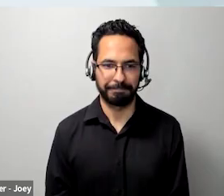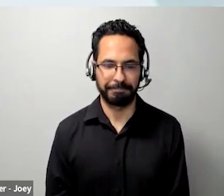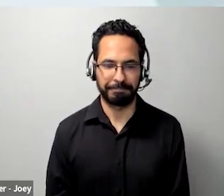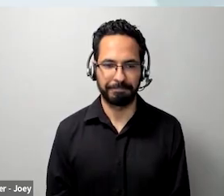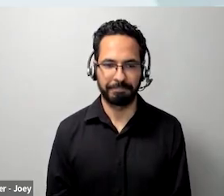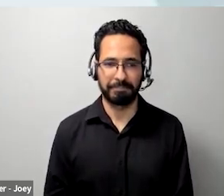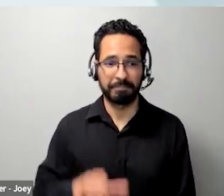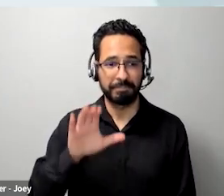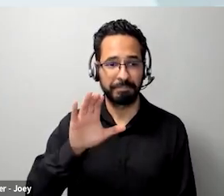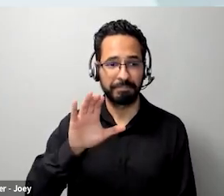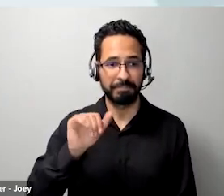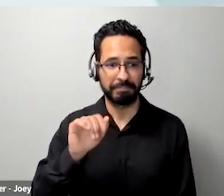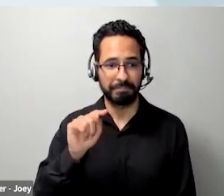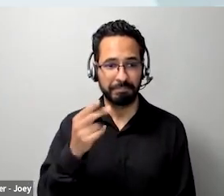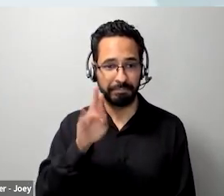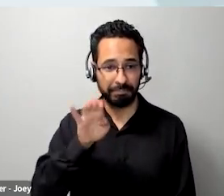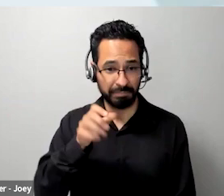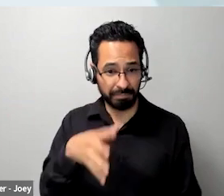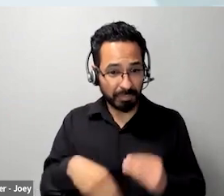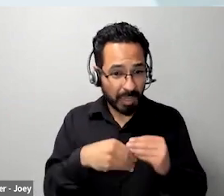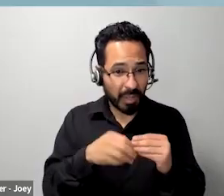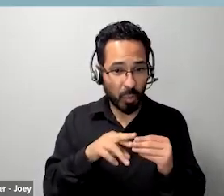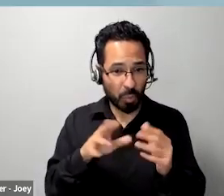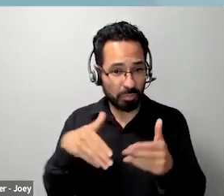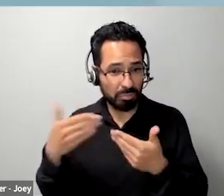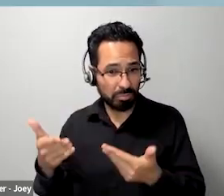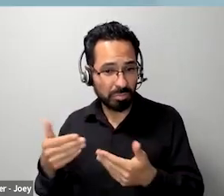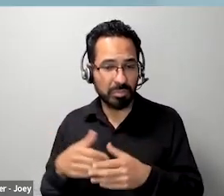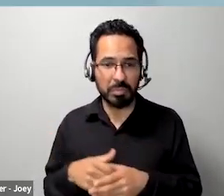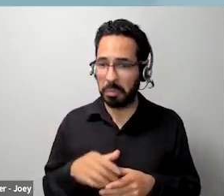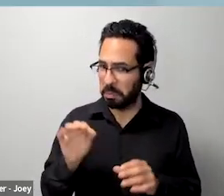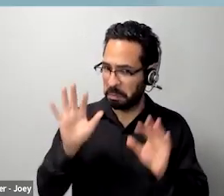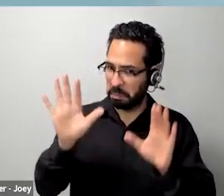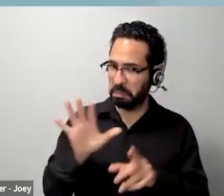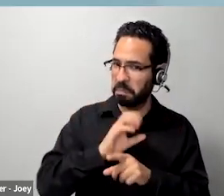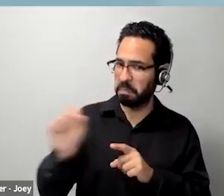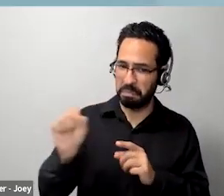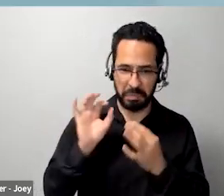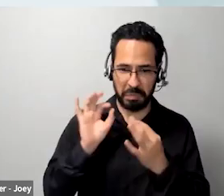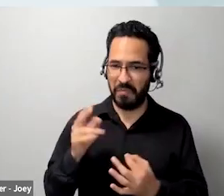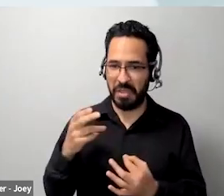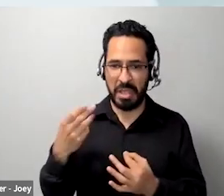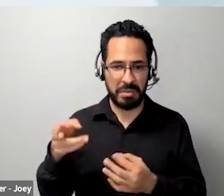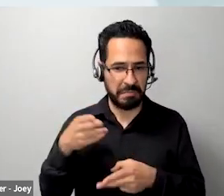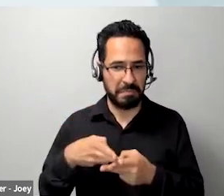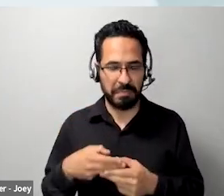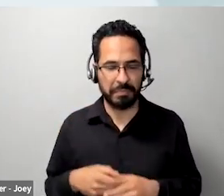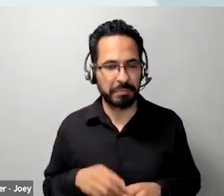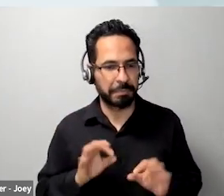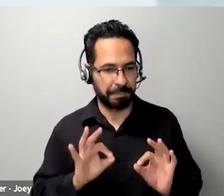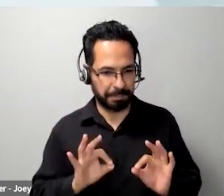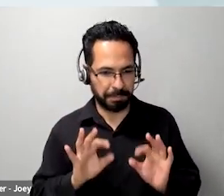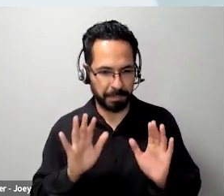Catherine, anything to add, or should I go to the next question? So excellent. Hannah said it perfectly. Wonderful.